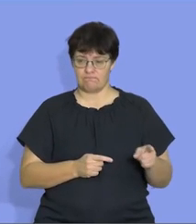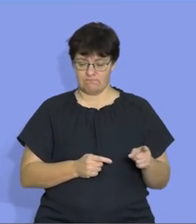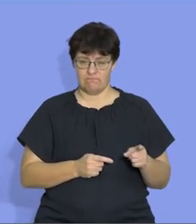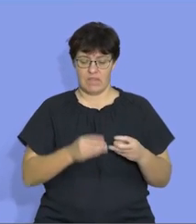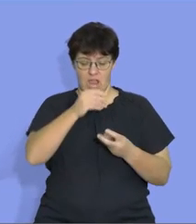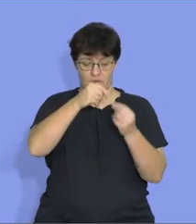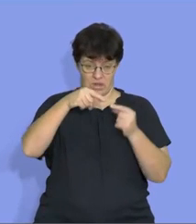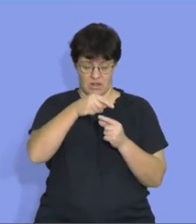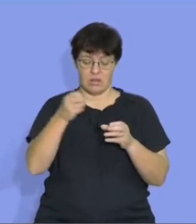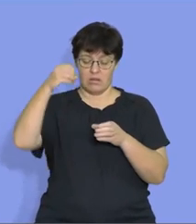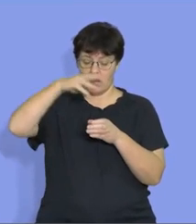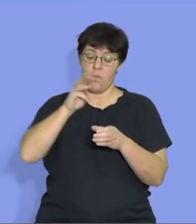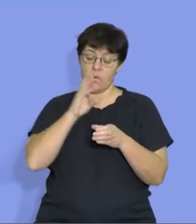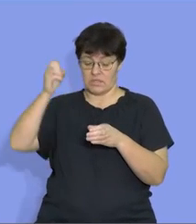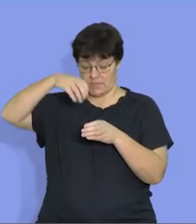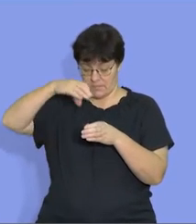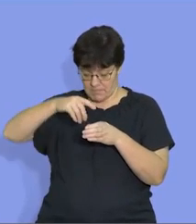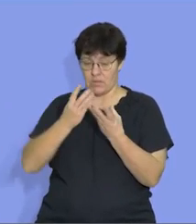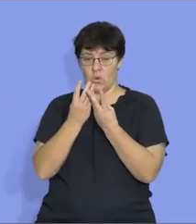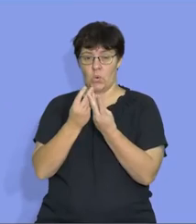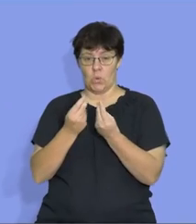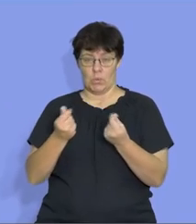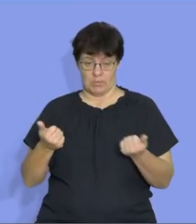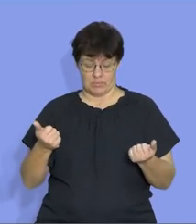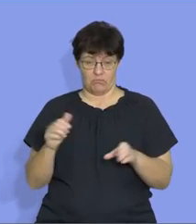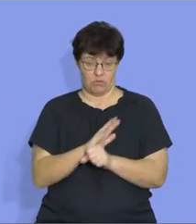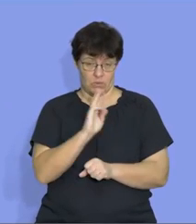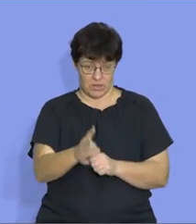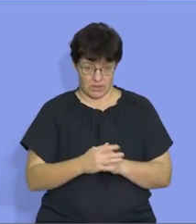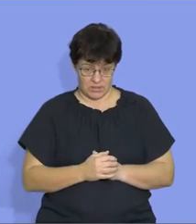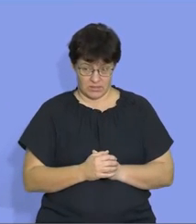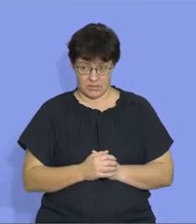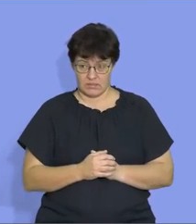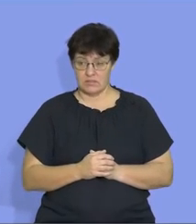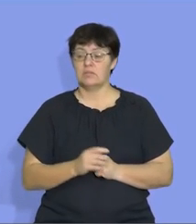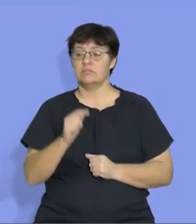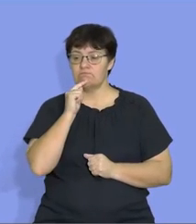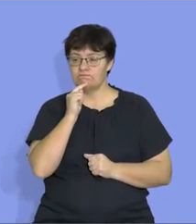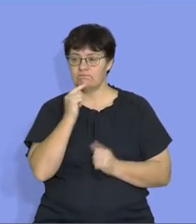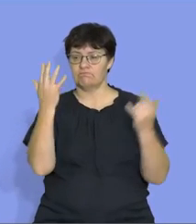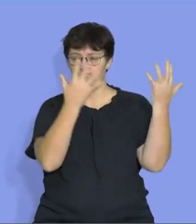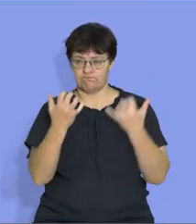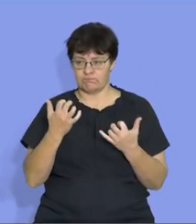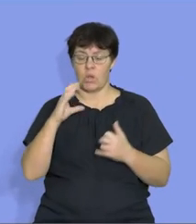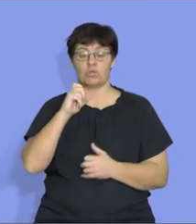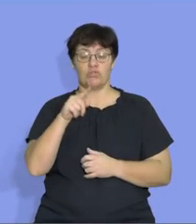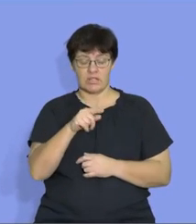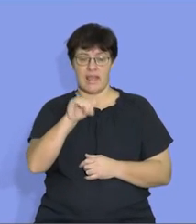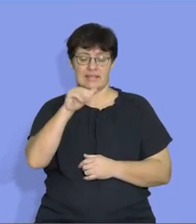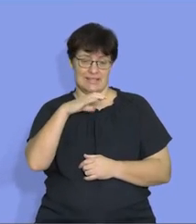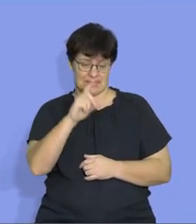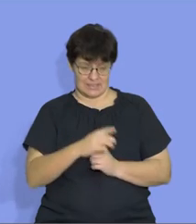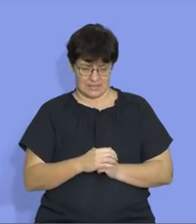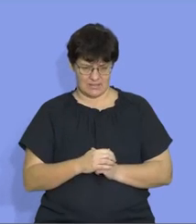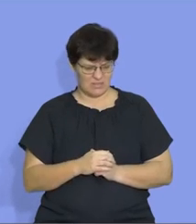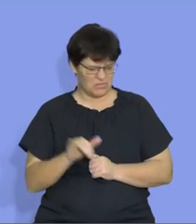dissolve completely in water in that given volume. So the question says, calculate the concentration of the acid. Now, which acid are we